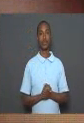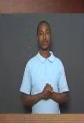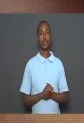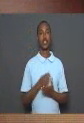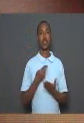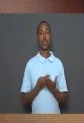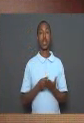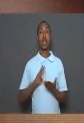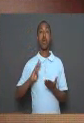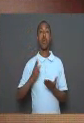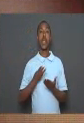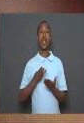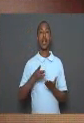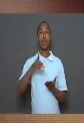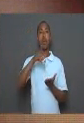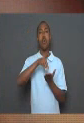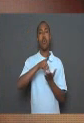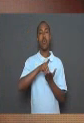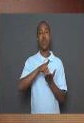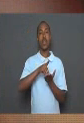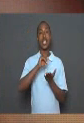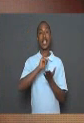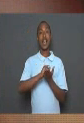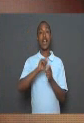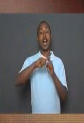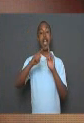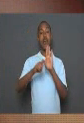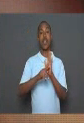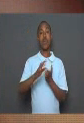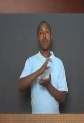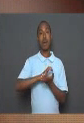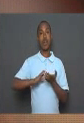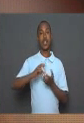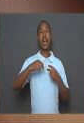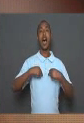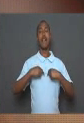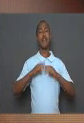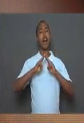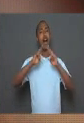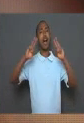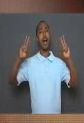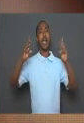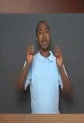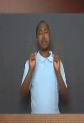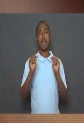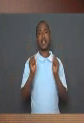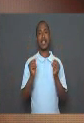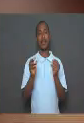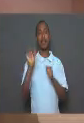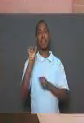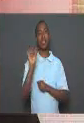Thus, we can conclude that ionic compounds have high melting points.